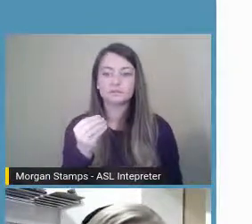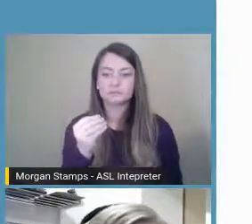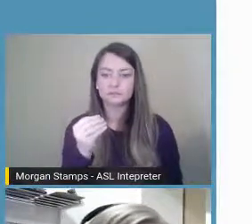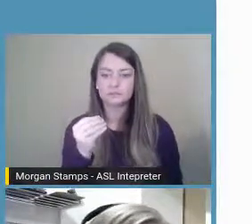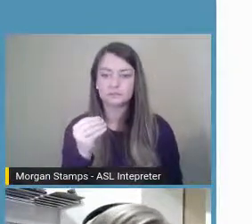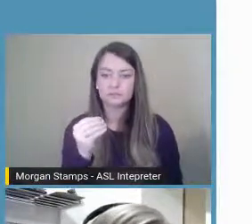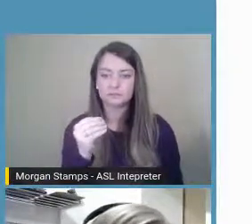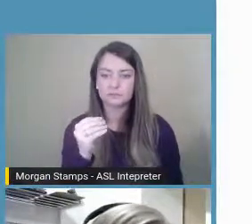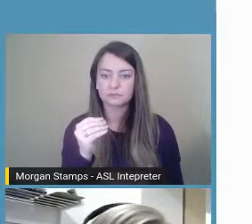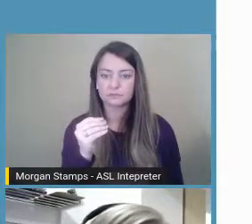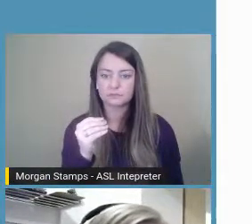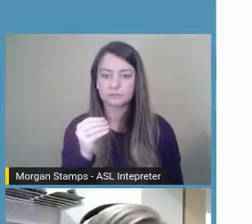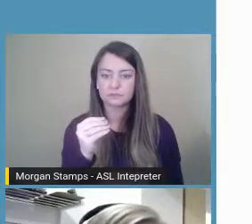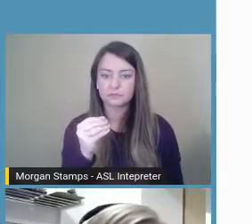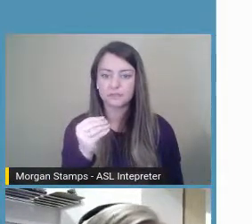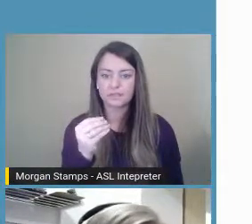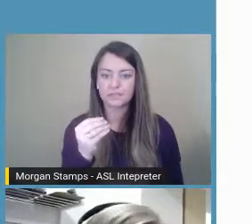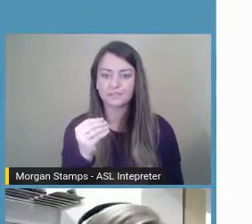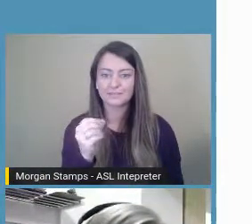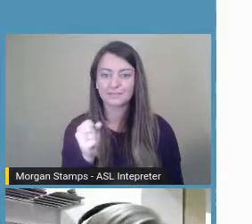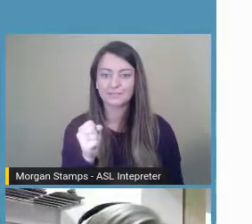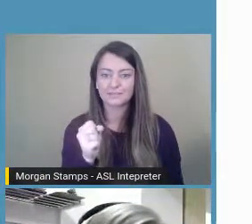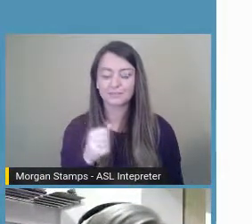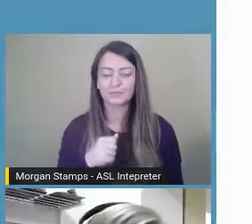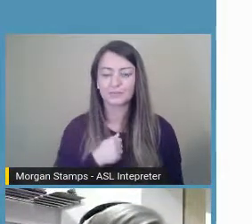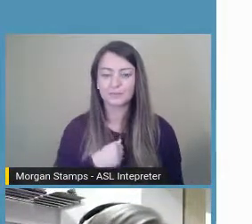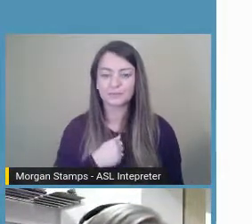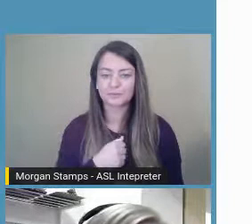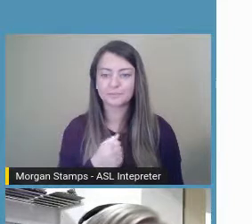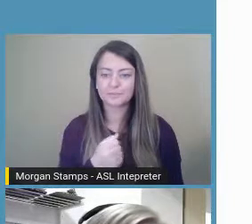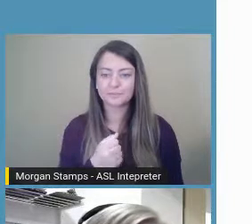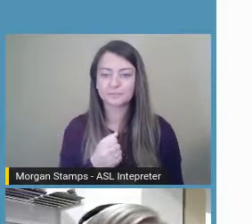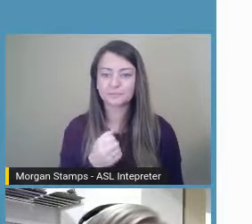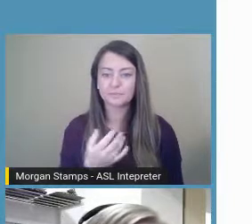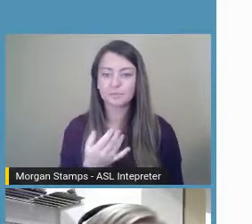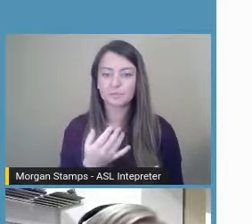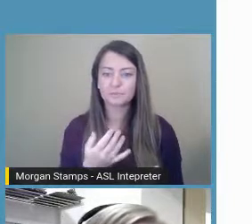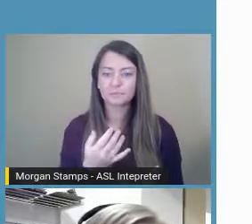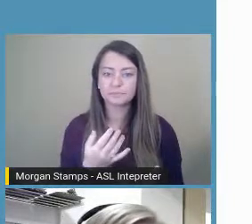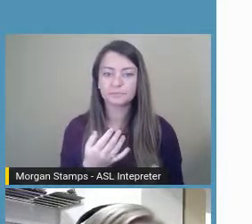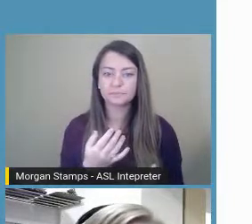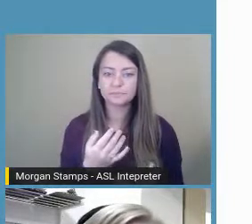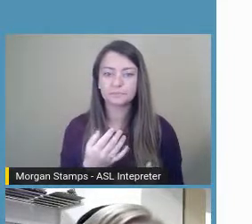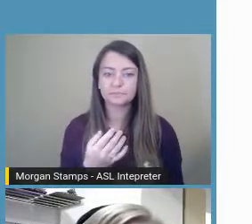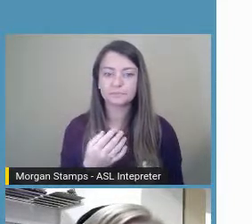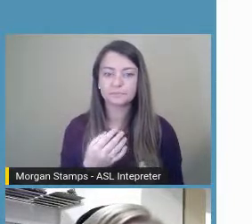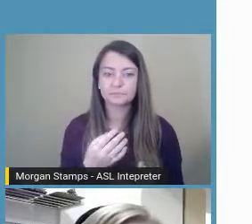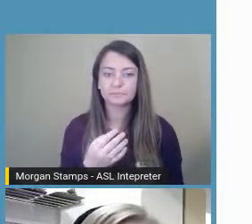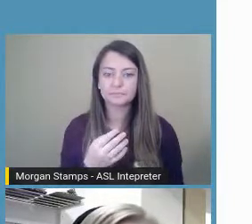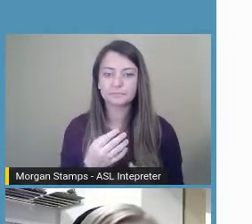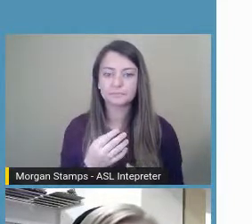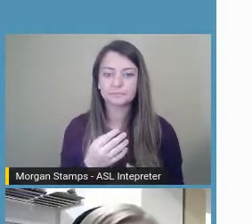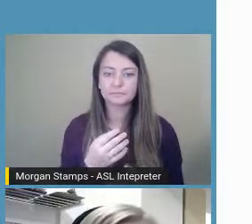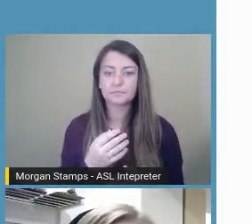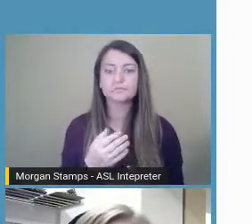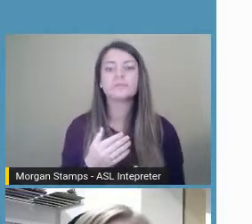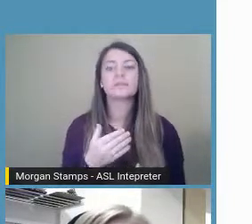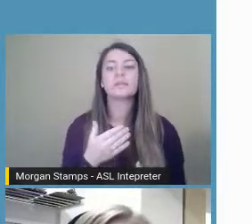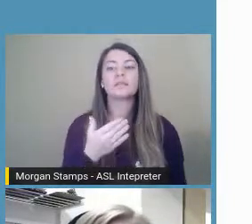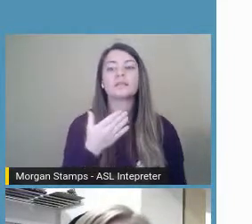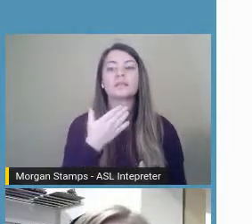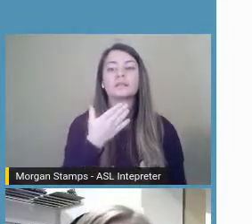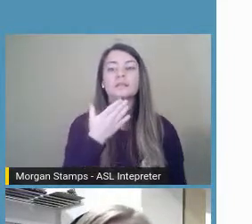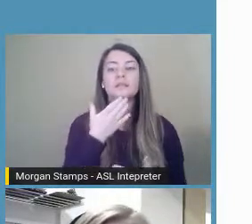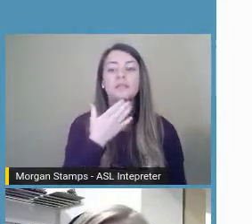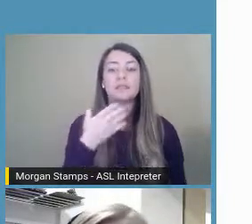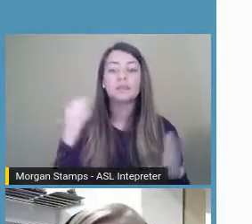to participate today. I'm a white female with short blonde hair, blue eyes, dark frame eyeglasses, and I'm sitting in my